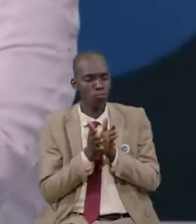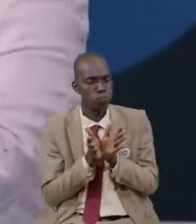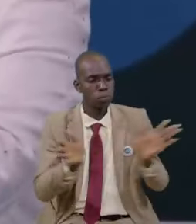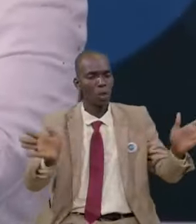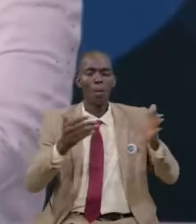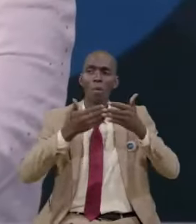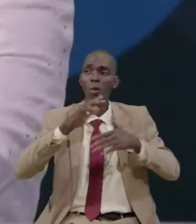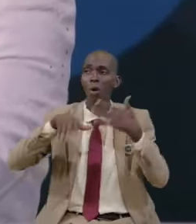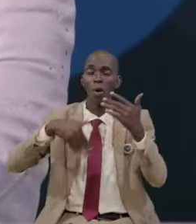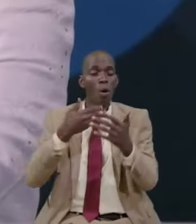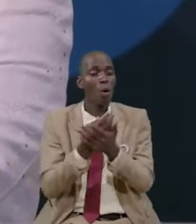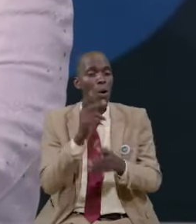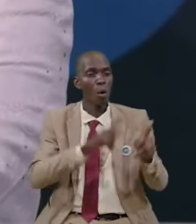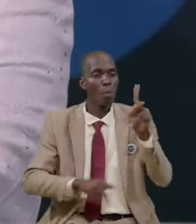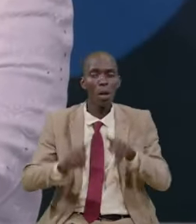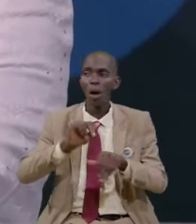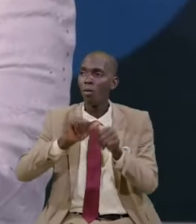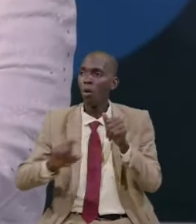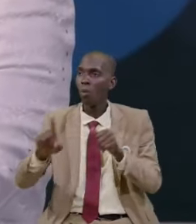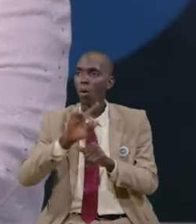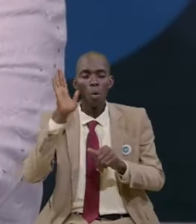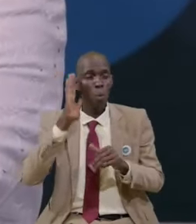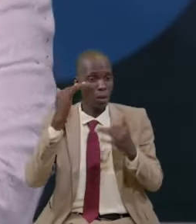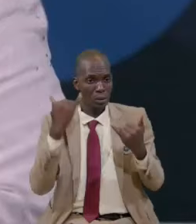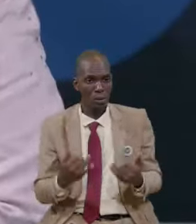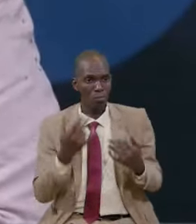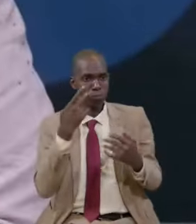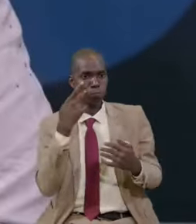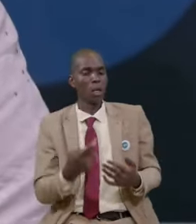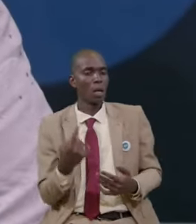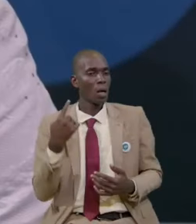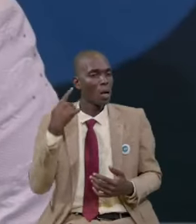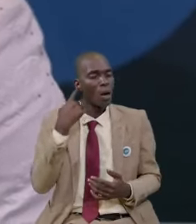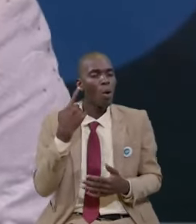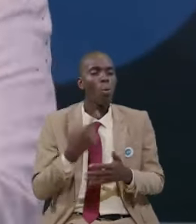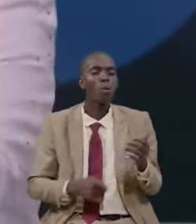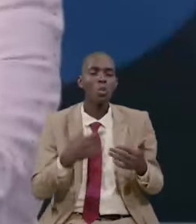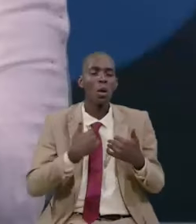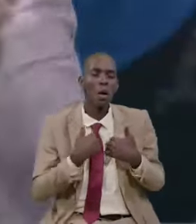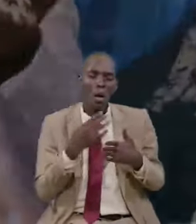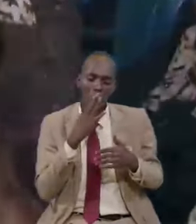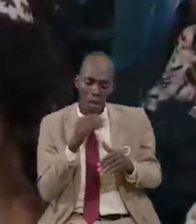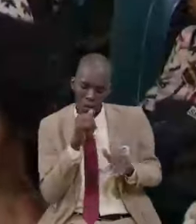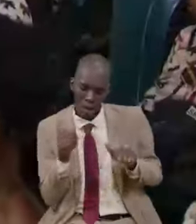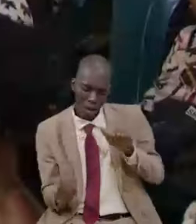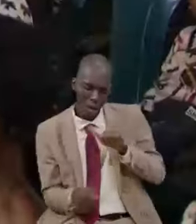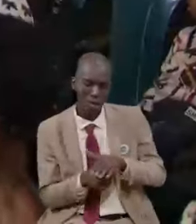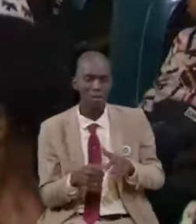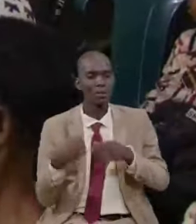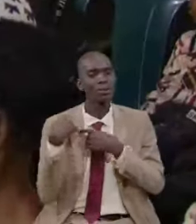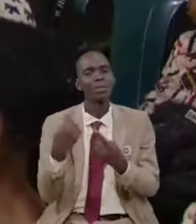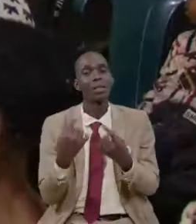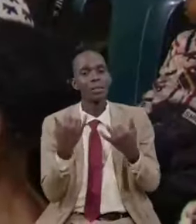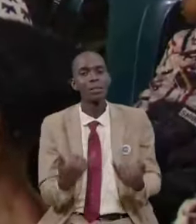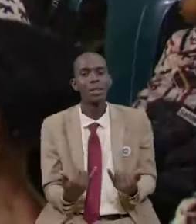what you have been doing. And now there's no chance to prepare.